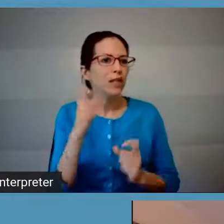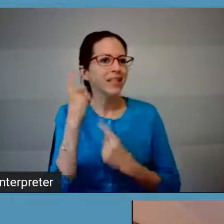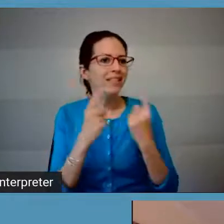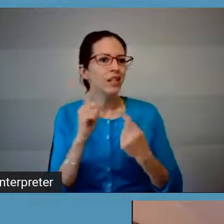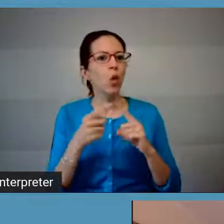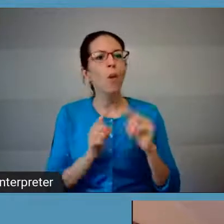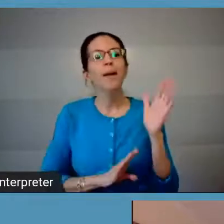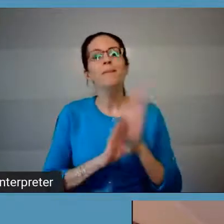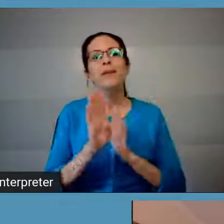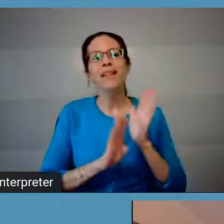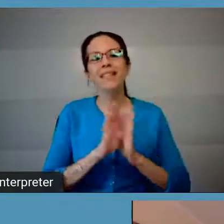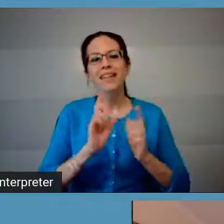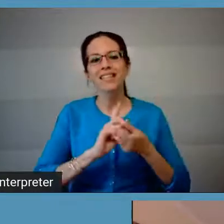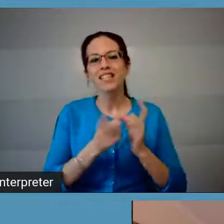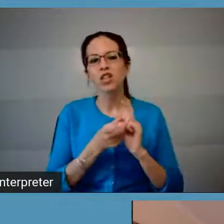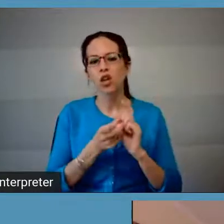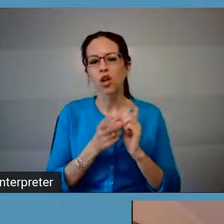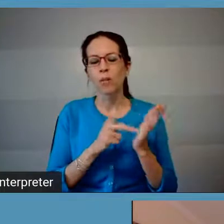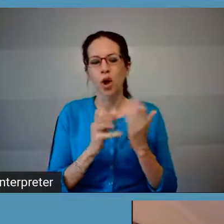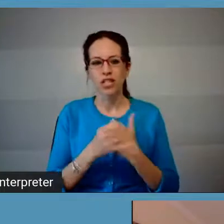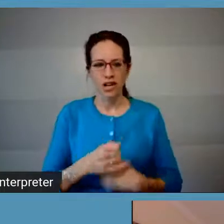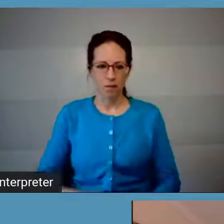project?